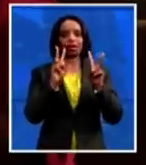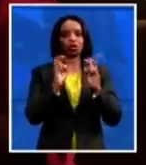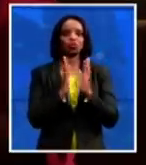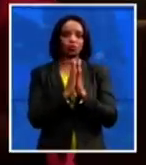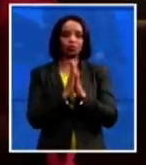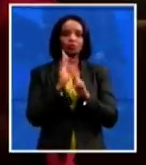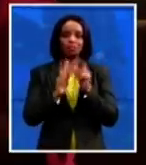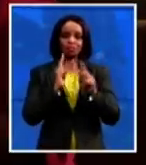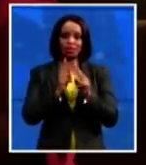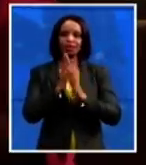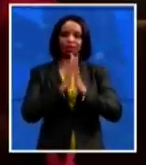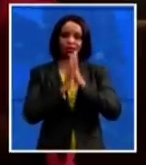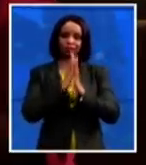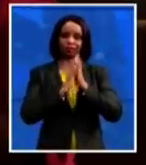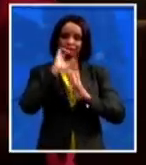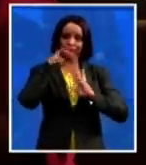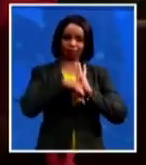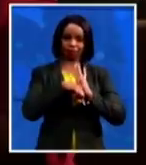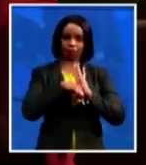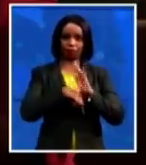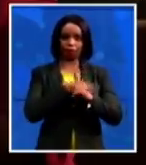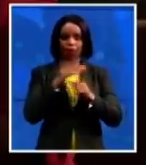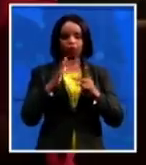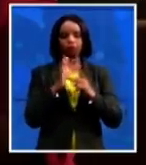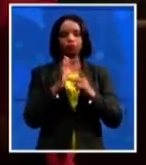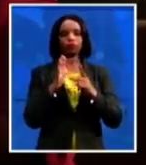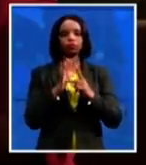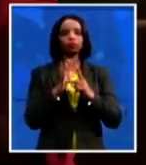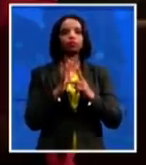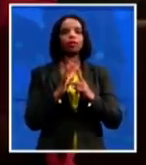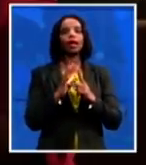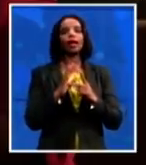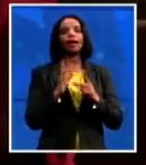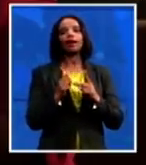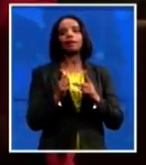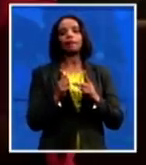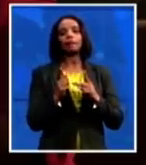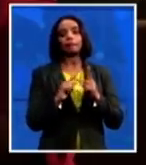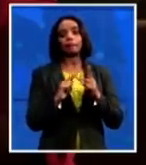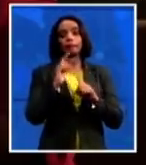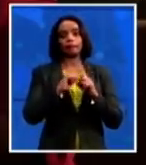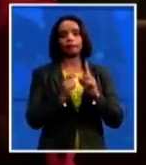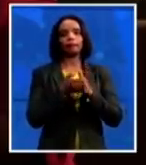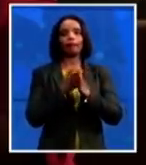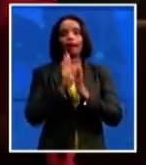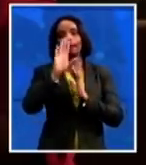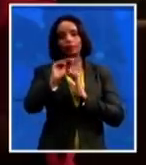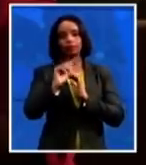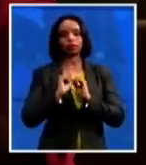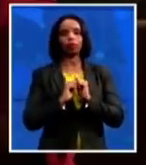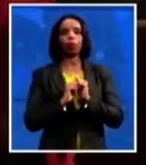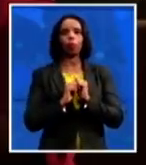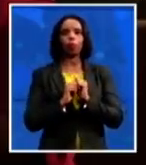Madia from Eyewitness News is asking, how far along is the expert panel looking into the